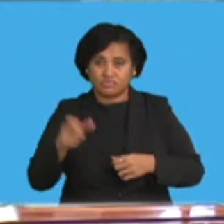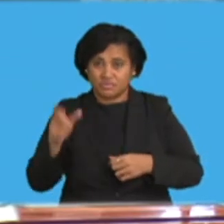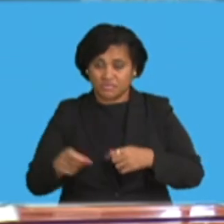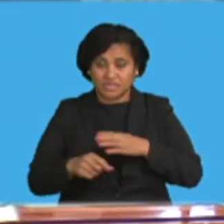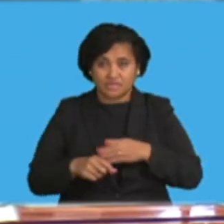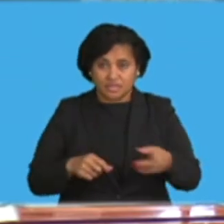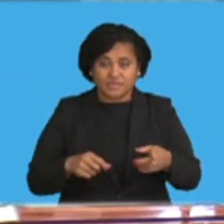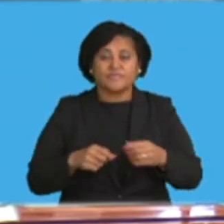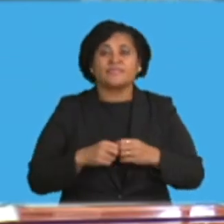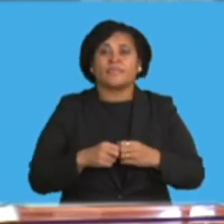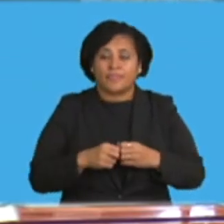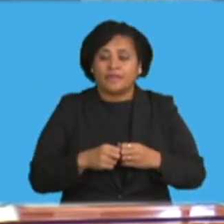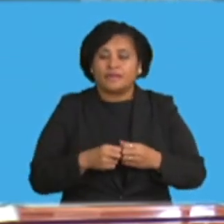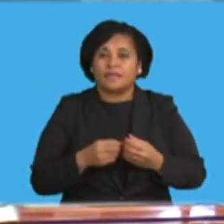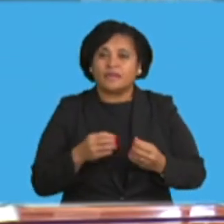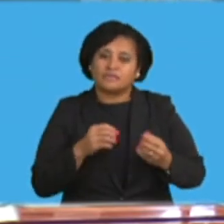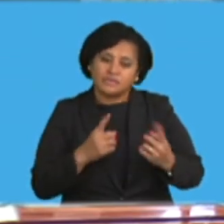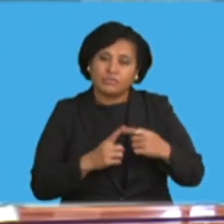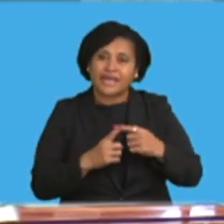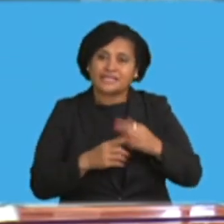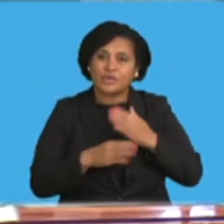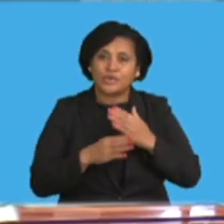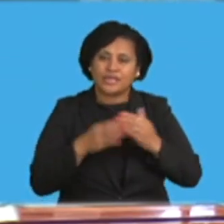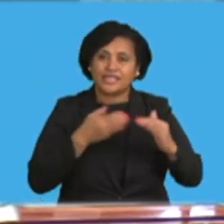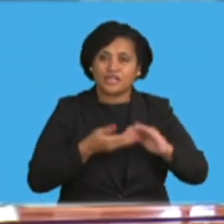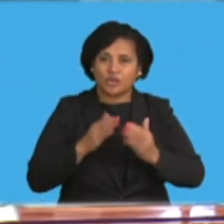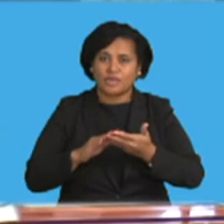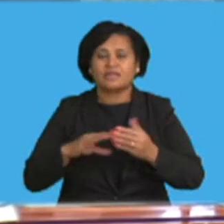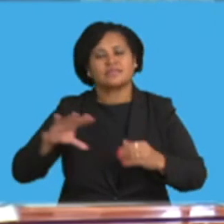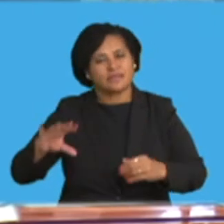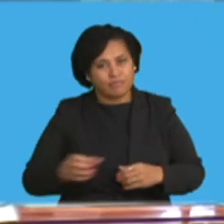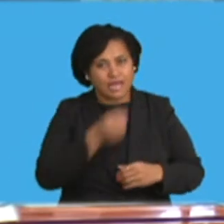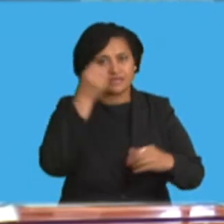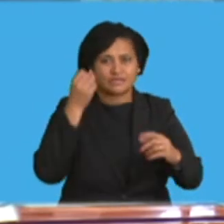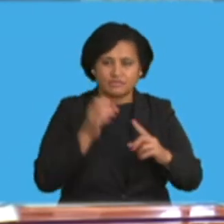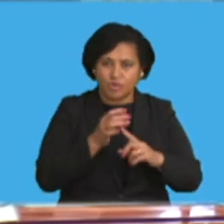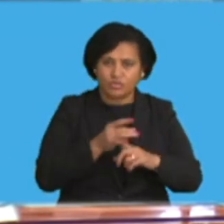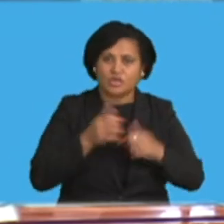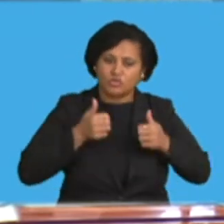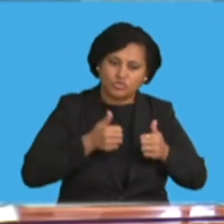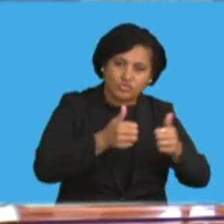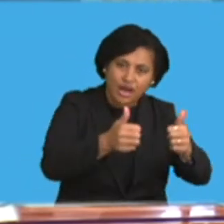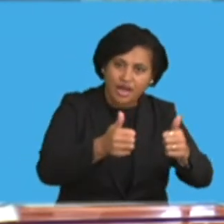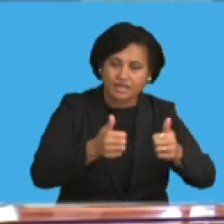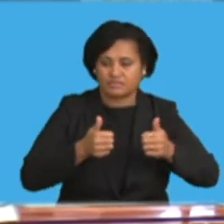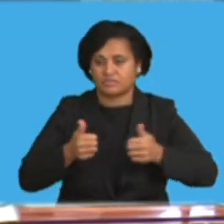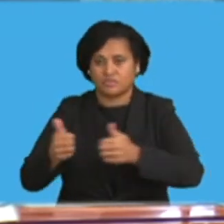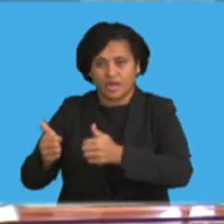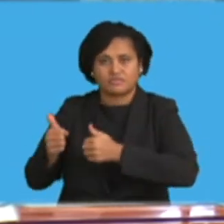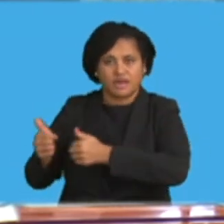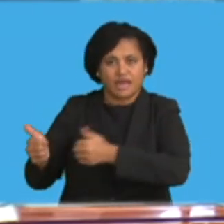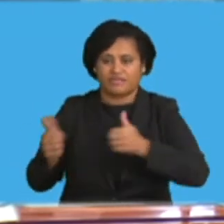model stations and community posts are mandatory and have to drive to and from their